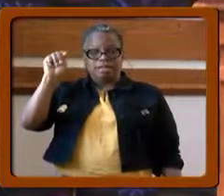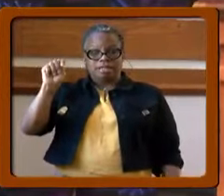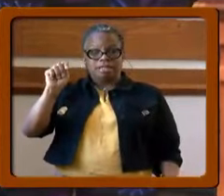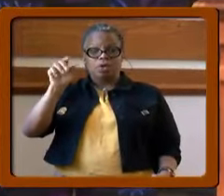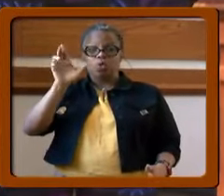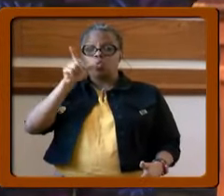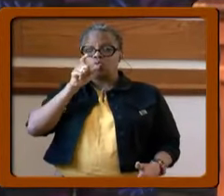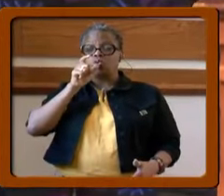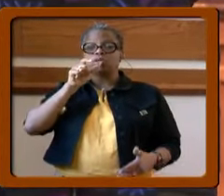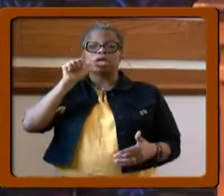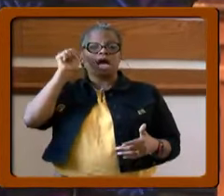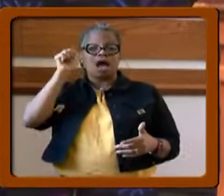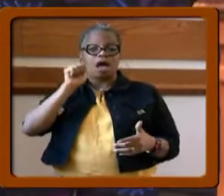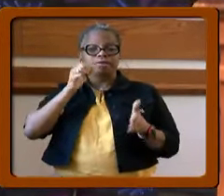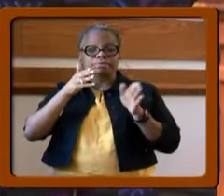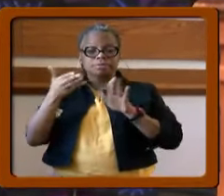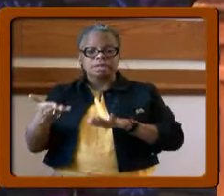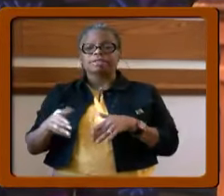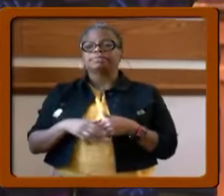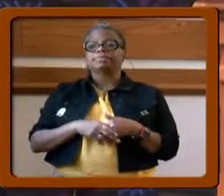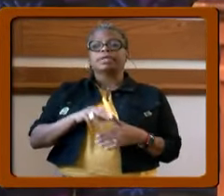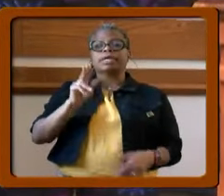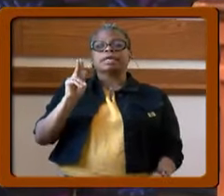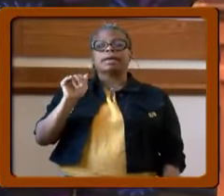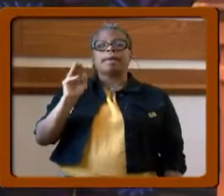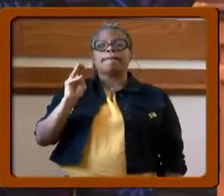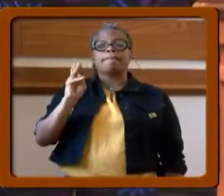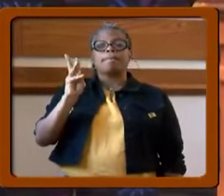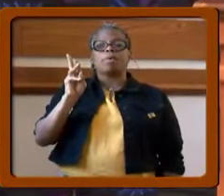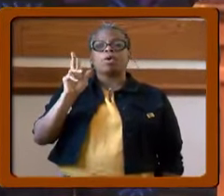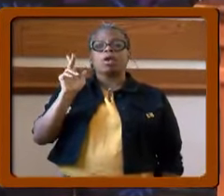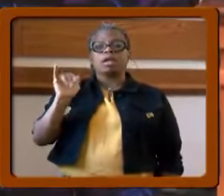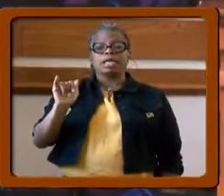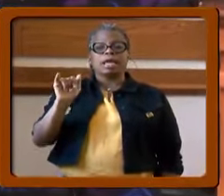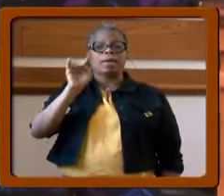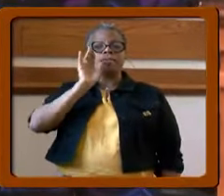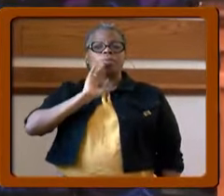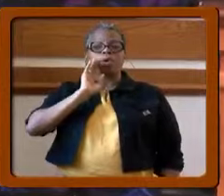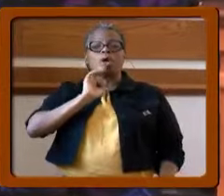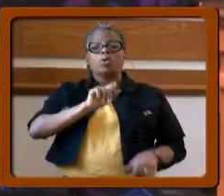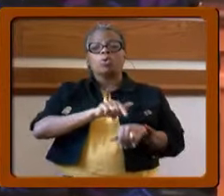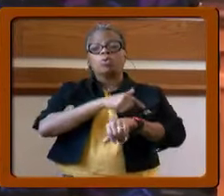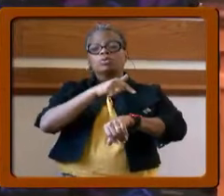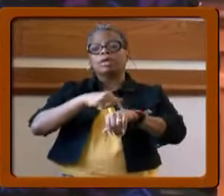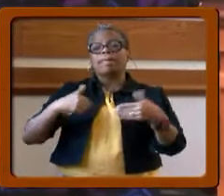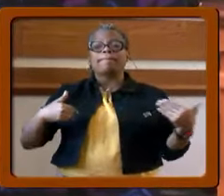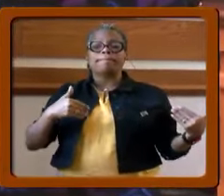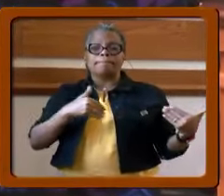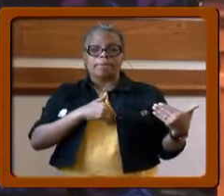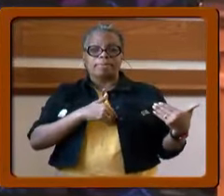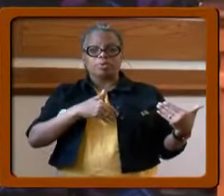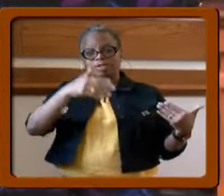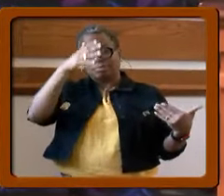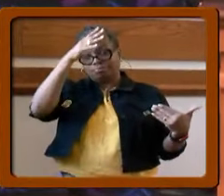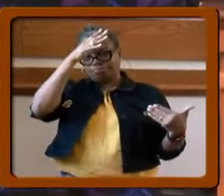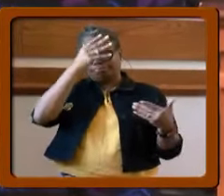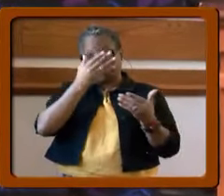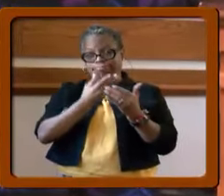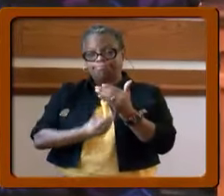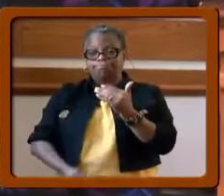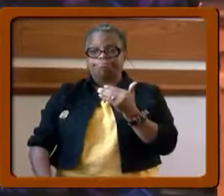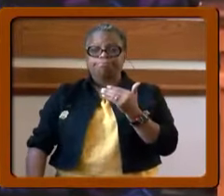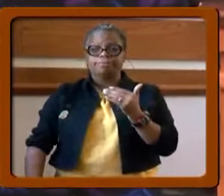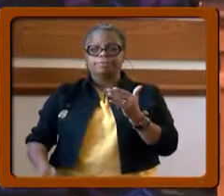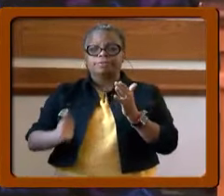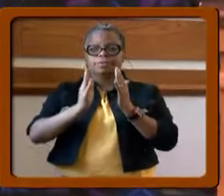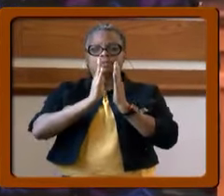We pray for Kimberly Elizabeth Brown, longtime member of our church, who lost her father.